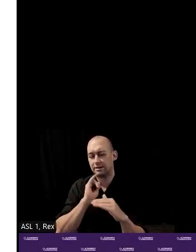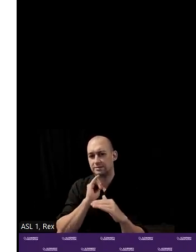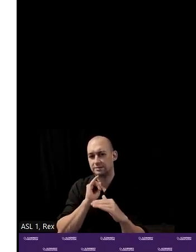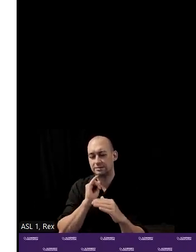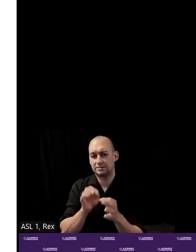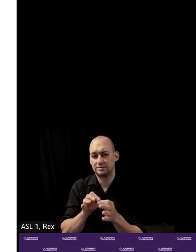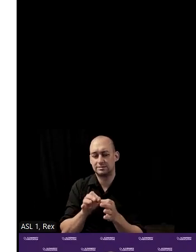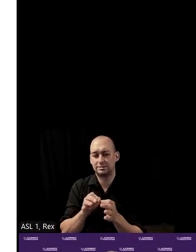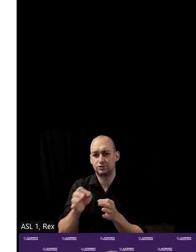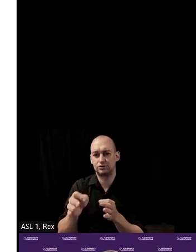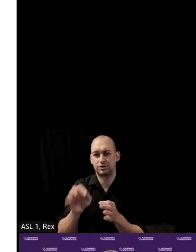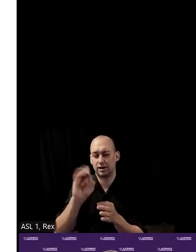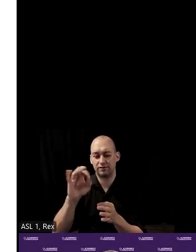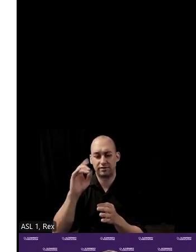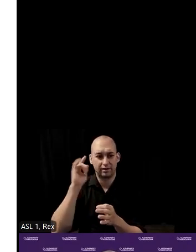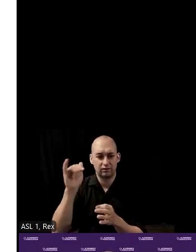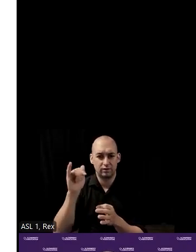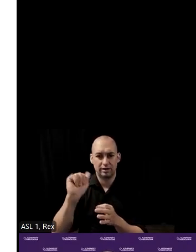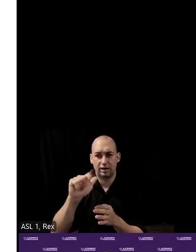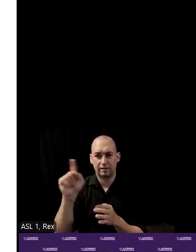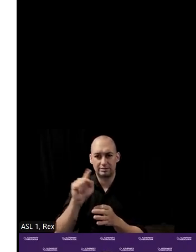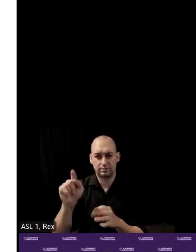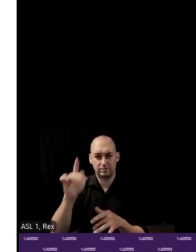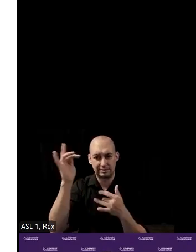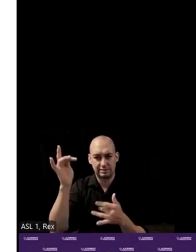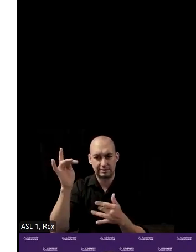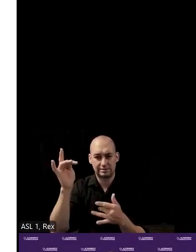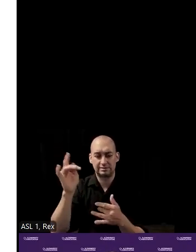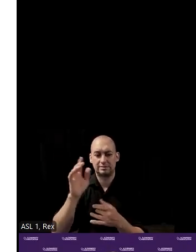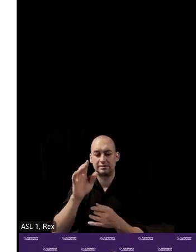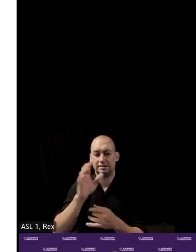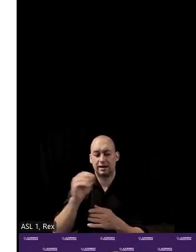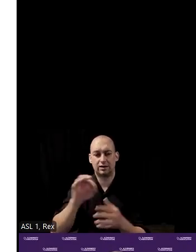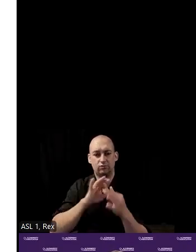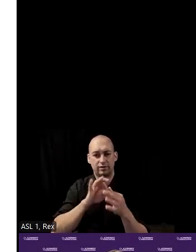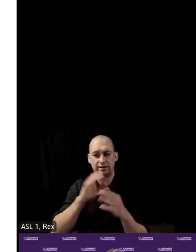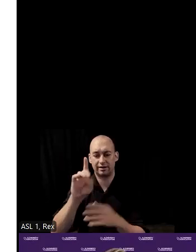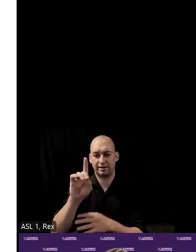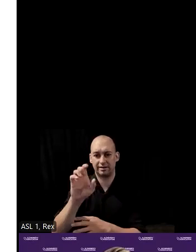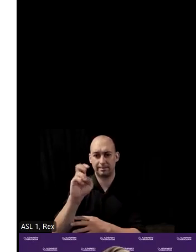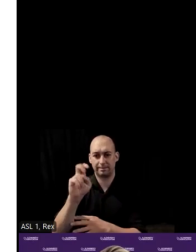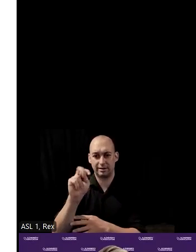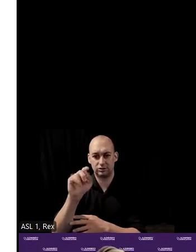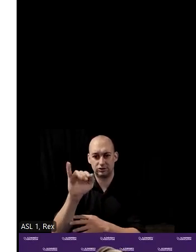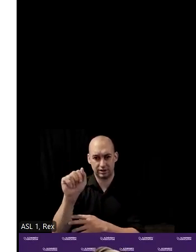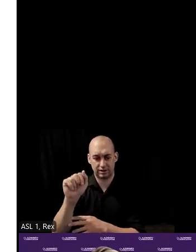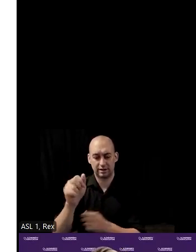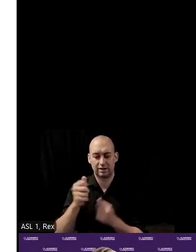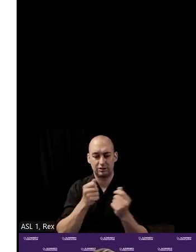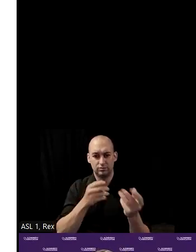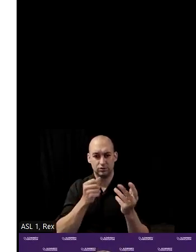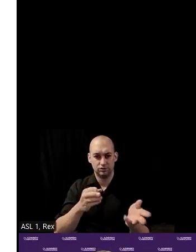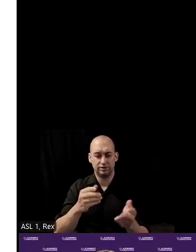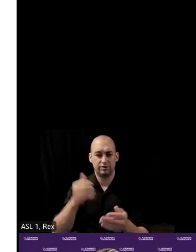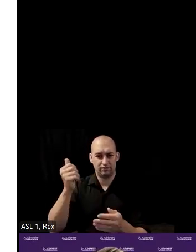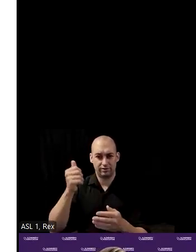extension of the California Alzheimer's Disease and Related Dementia Research Voluntary Tax Contribution Fund. Rolls off the